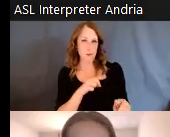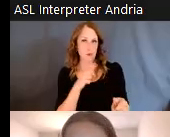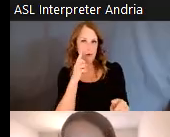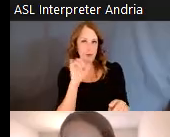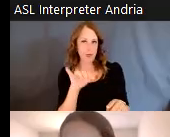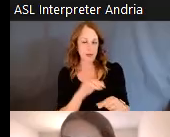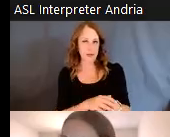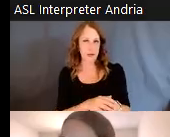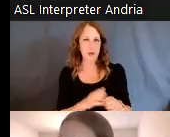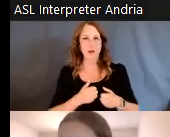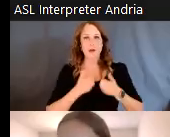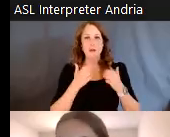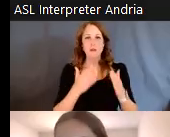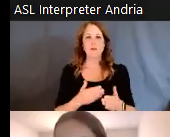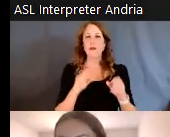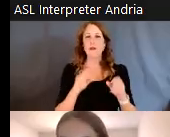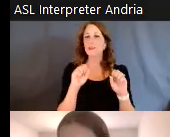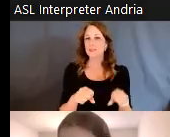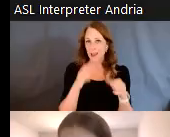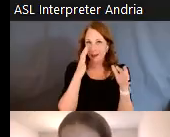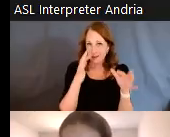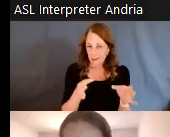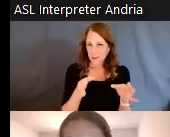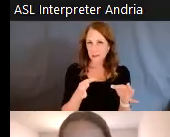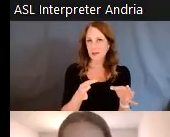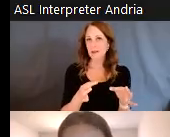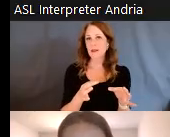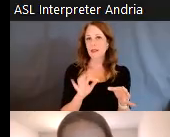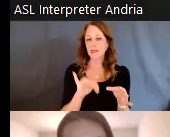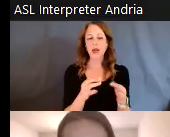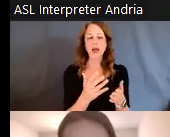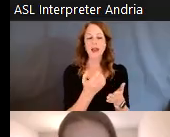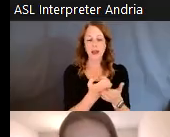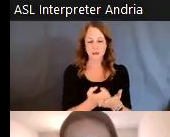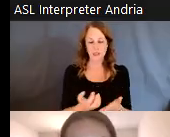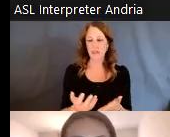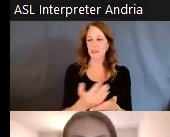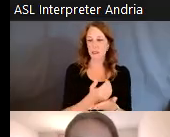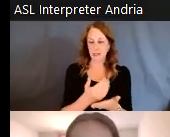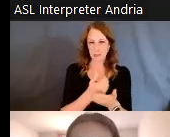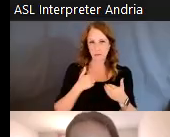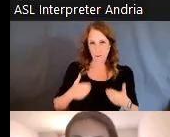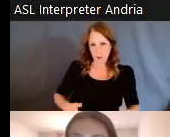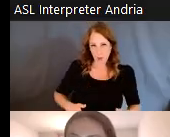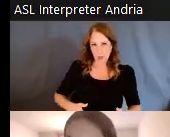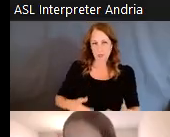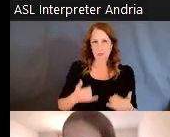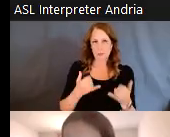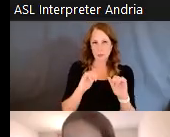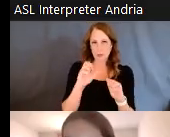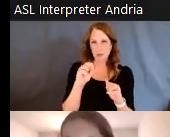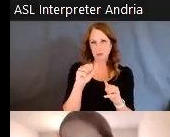and survivors have the option, right, of having that evidence collected from their body and then giving